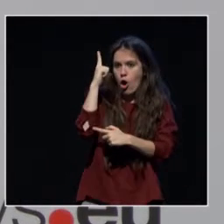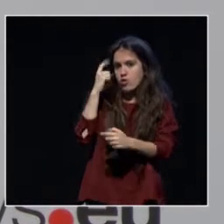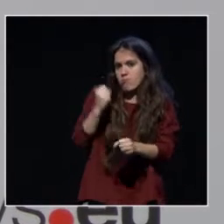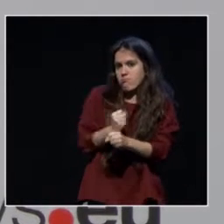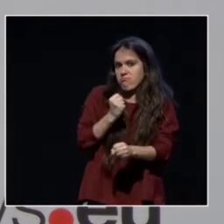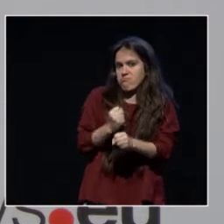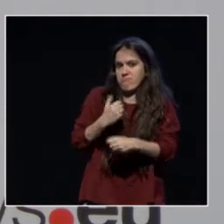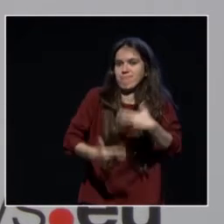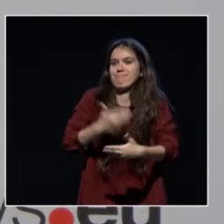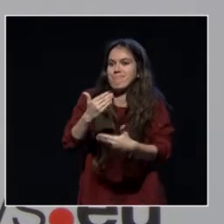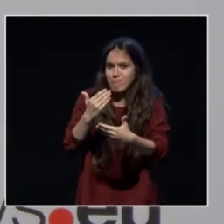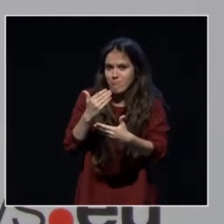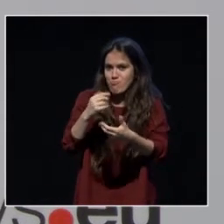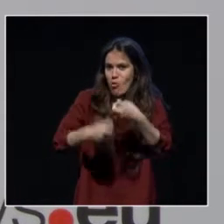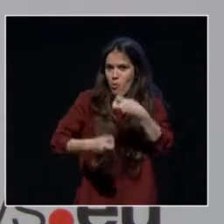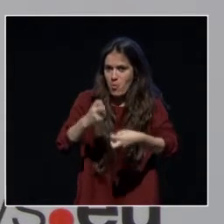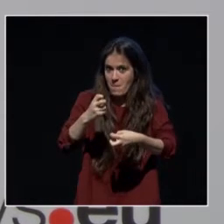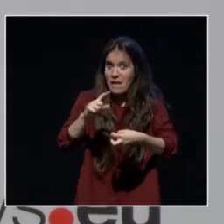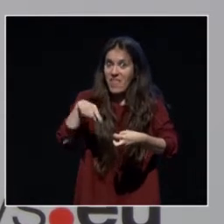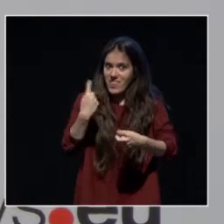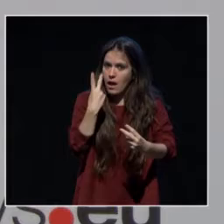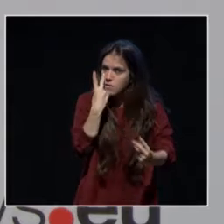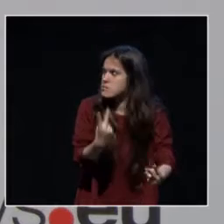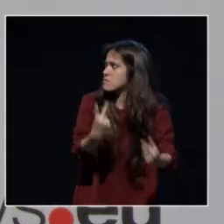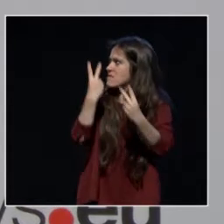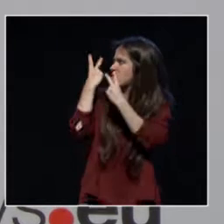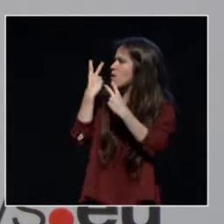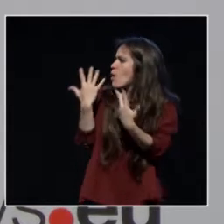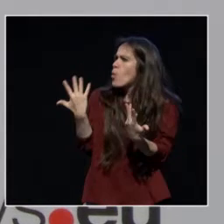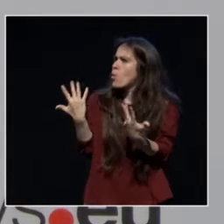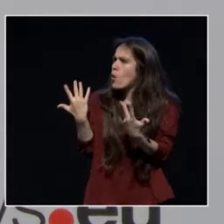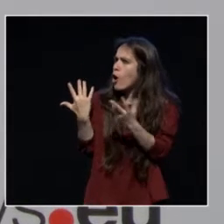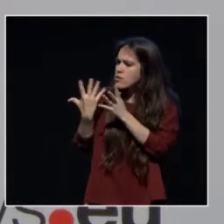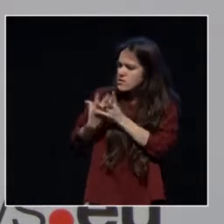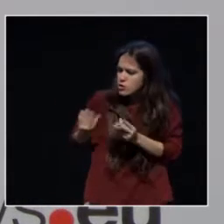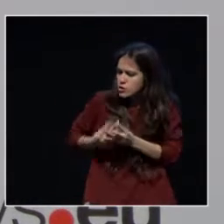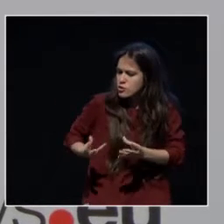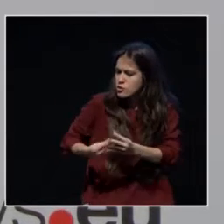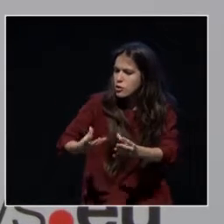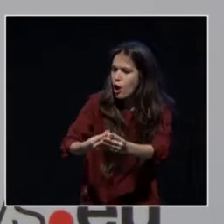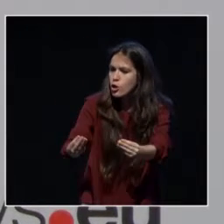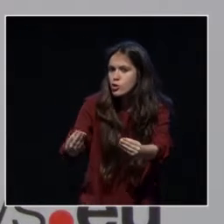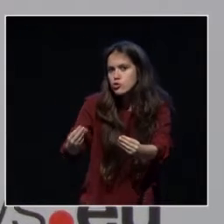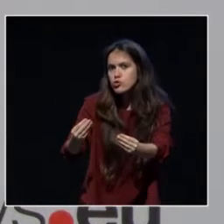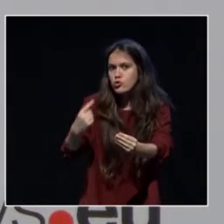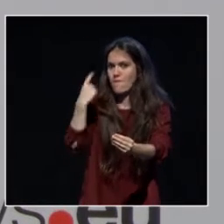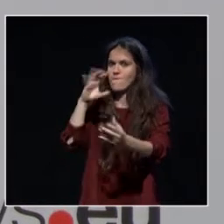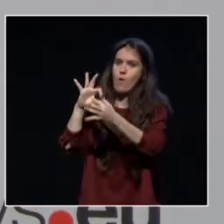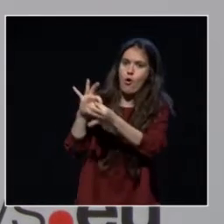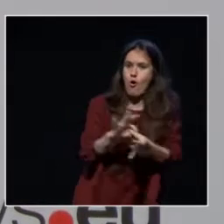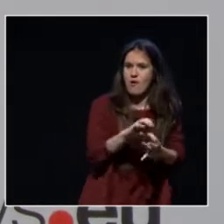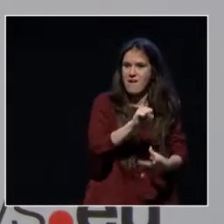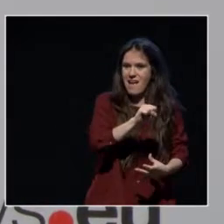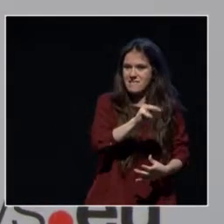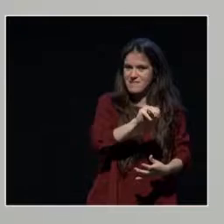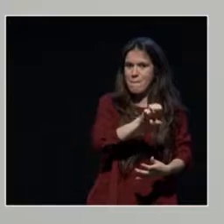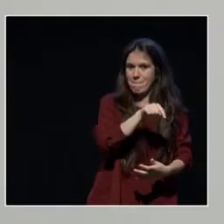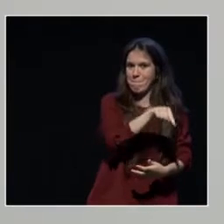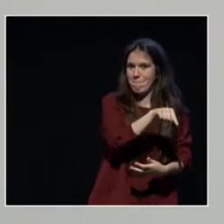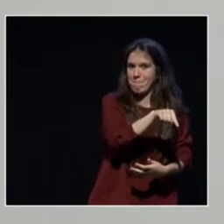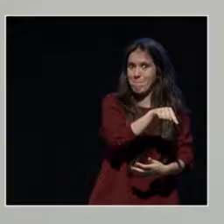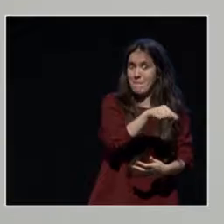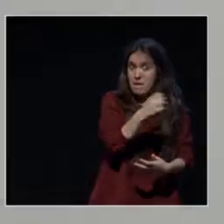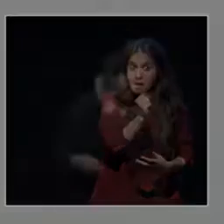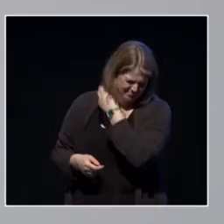then work backward to what are potential solutions, of which small and medium enterprises are certainly part of